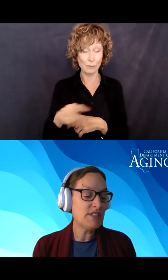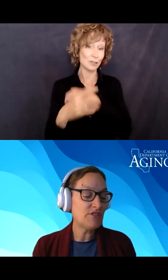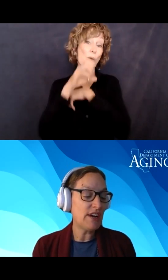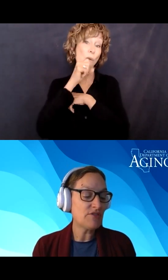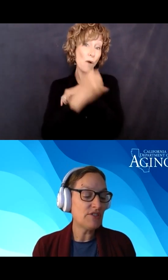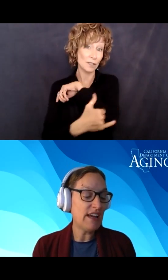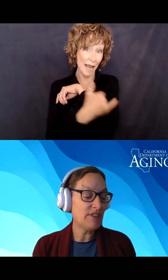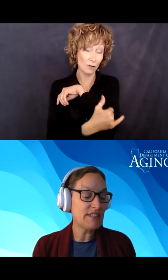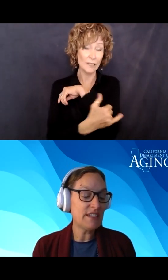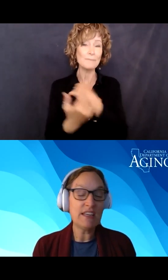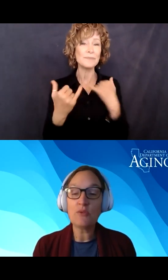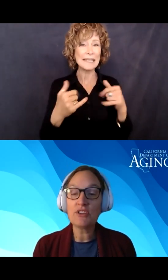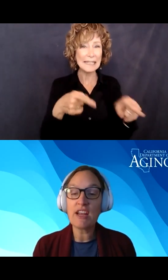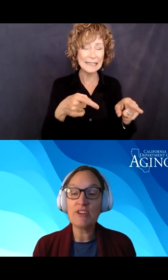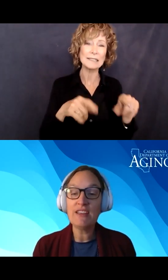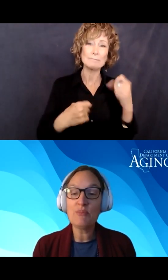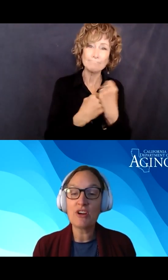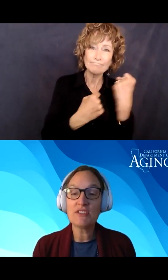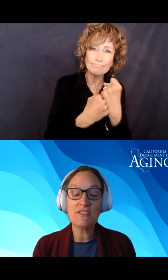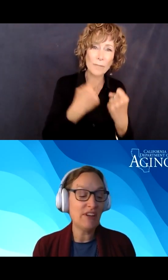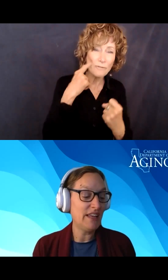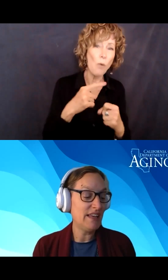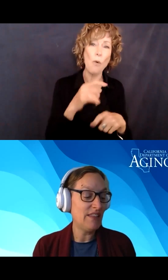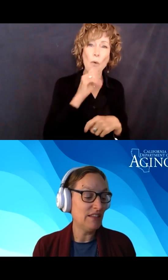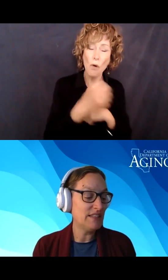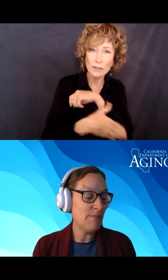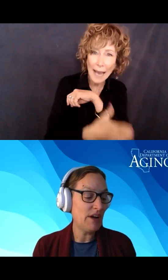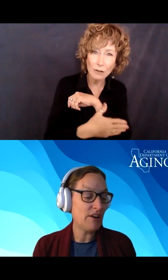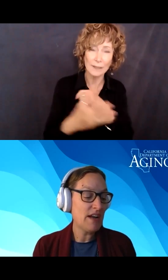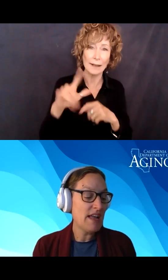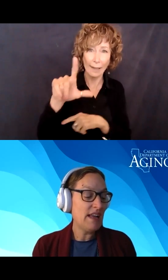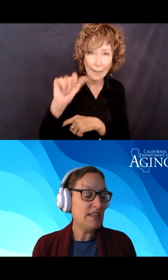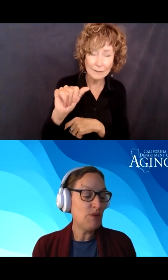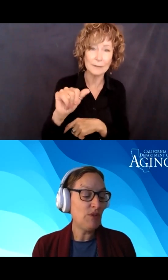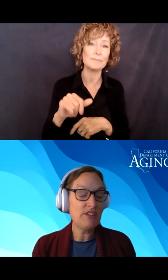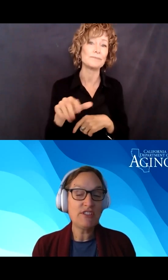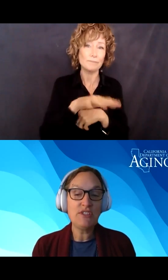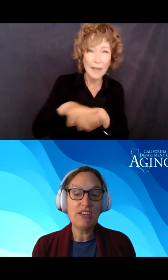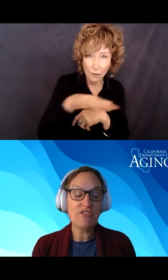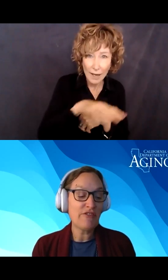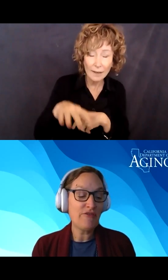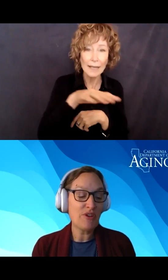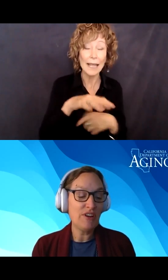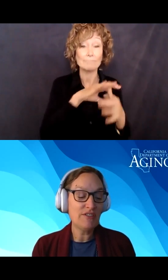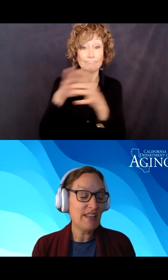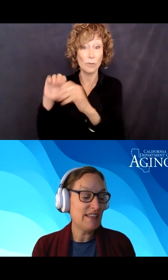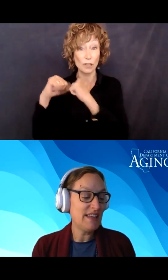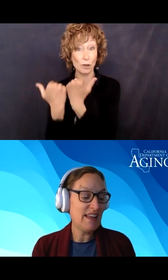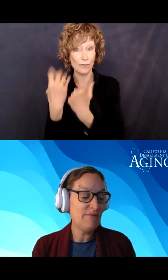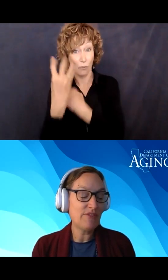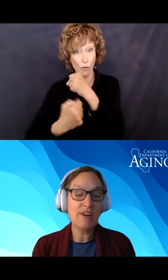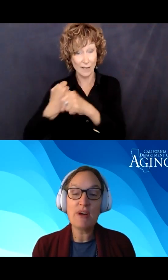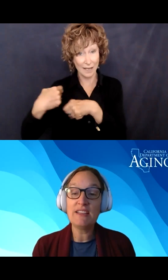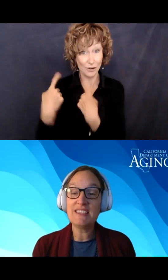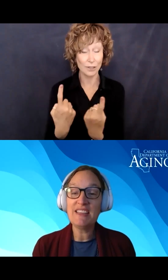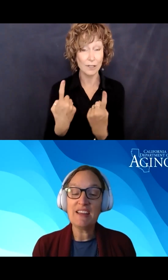he oversees grassroots advocacy in Orange County and parts of LA and the Inland Empire. He's been with the association for 4 years and